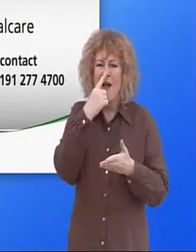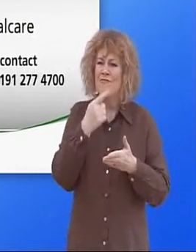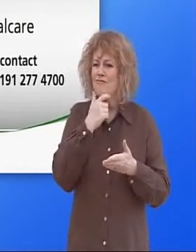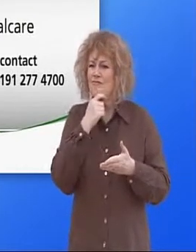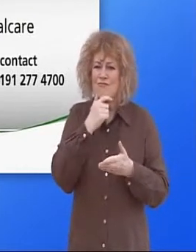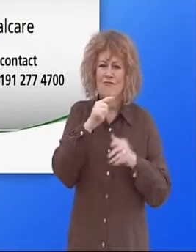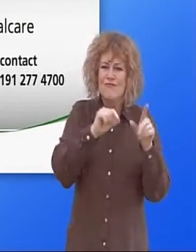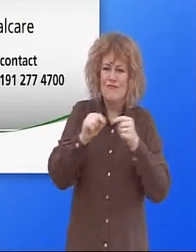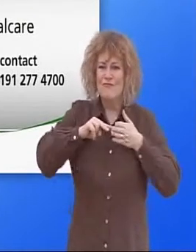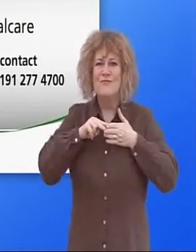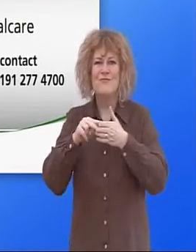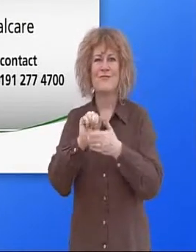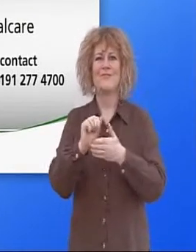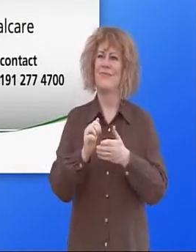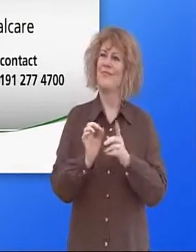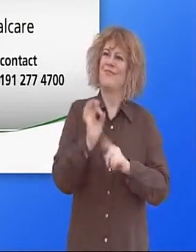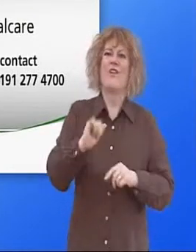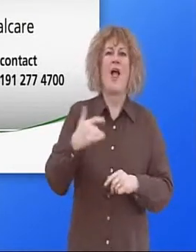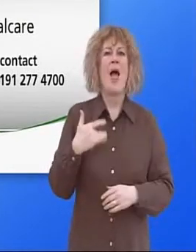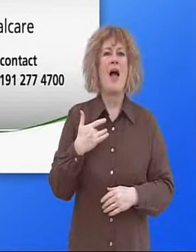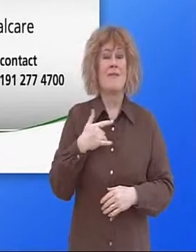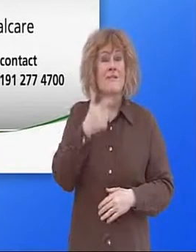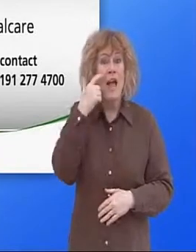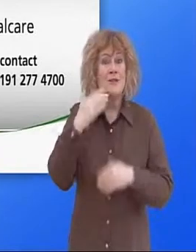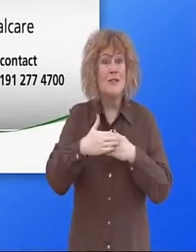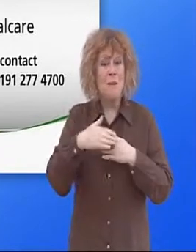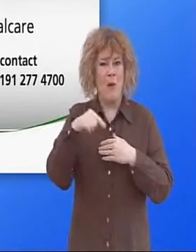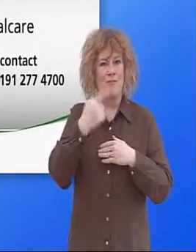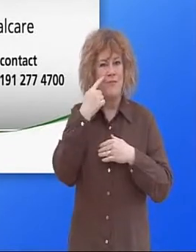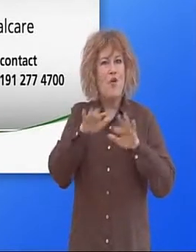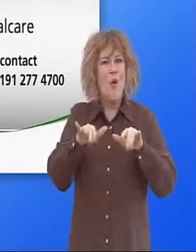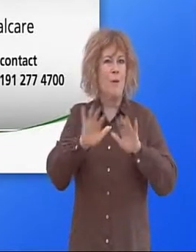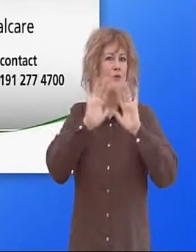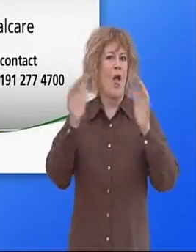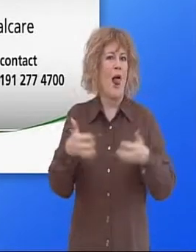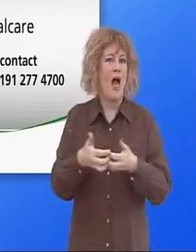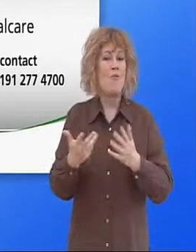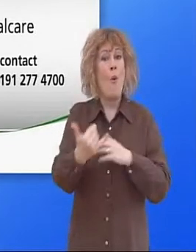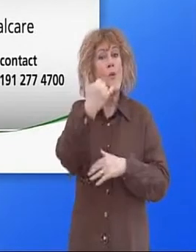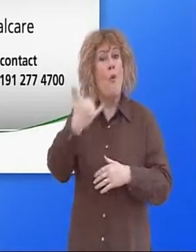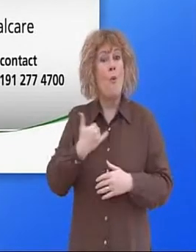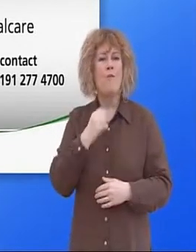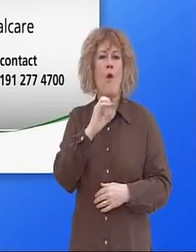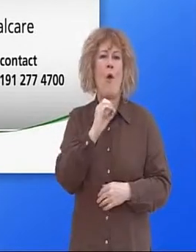and how it can bring choice and control to your life. Visit us online or call us